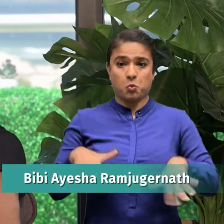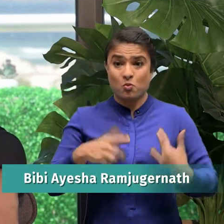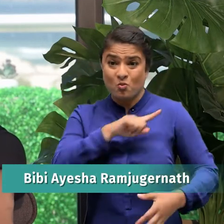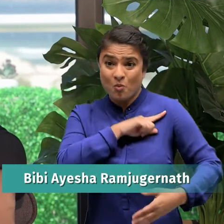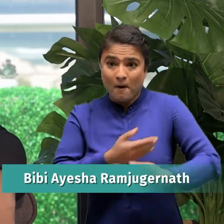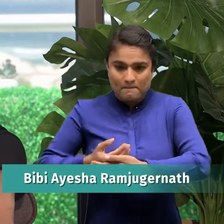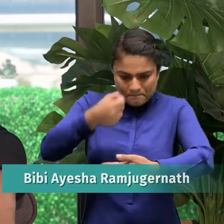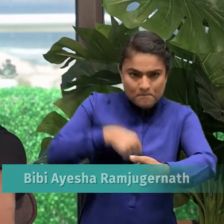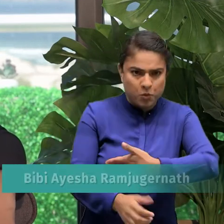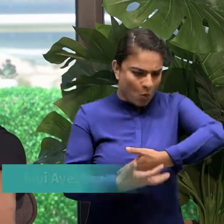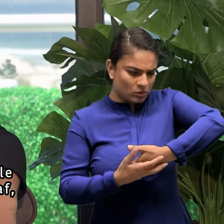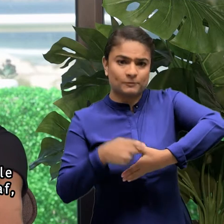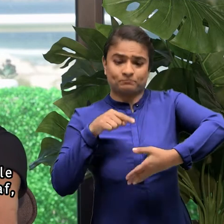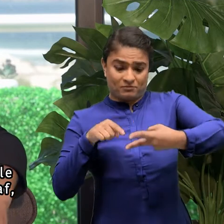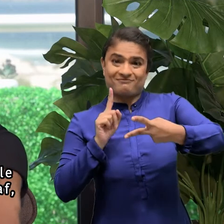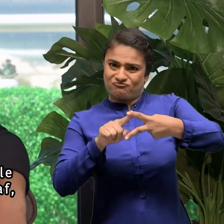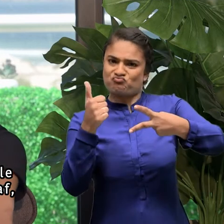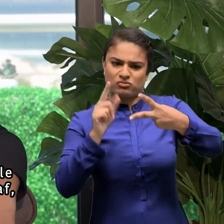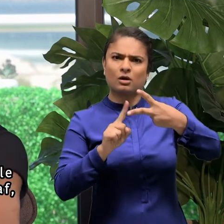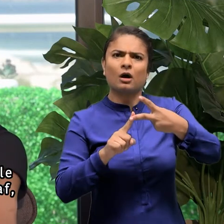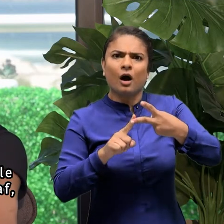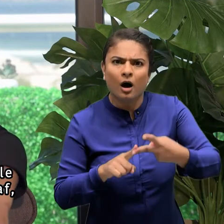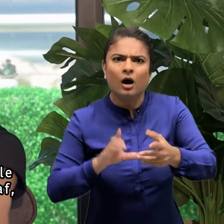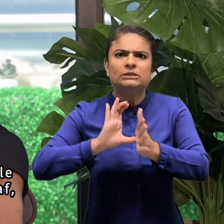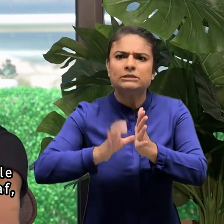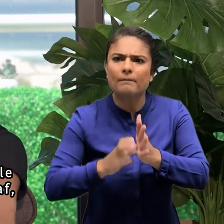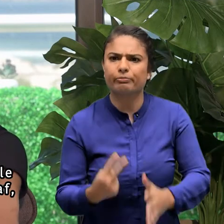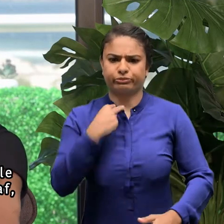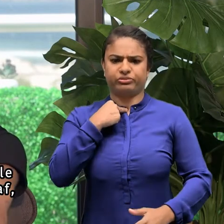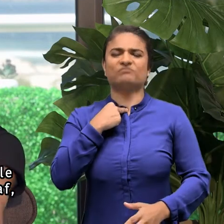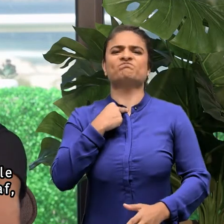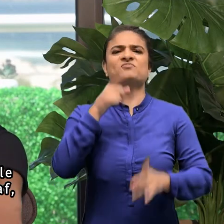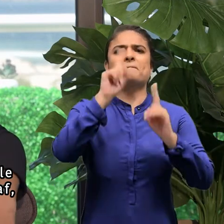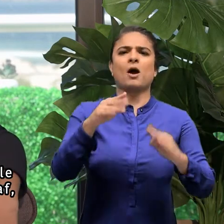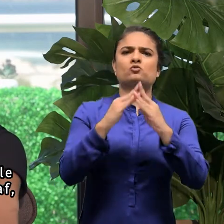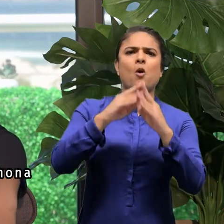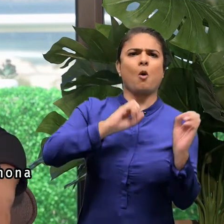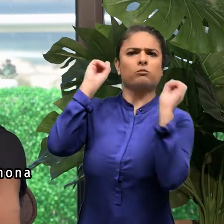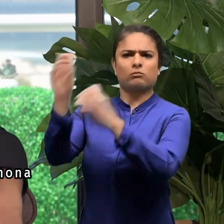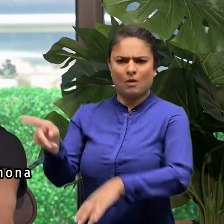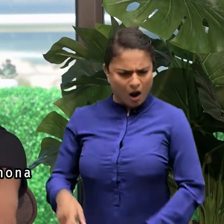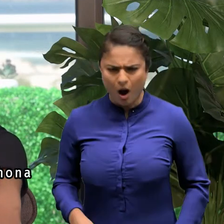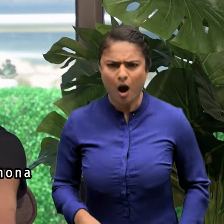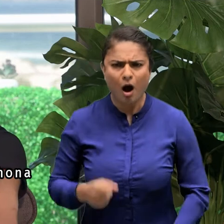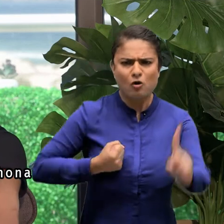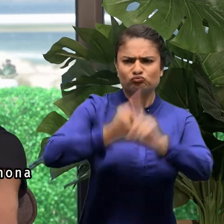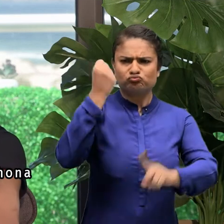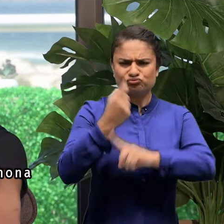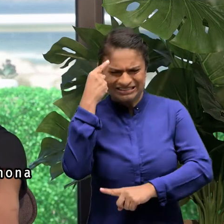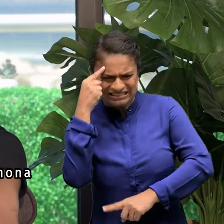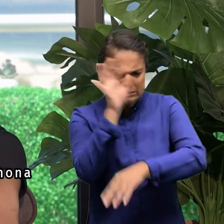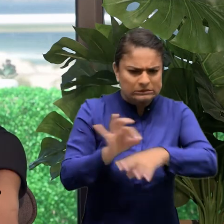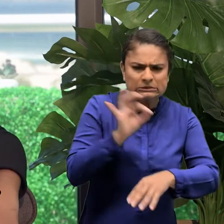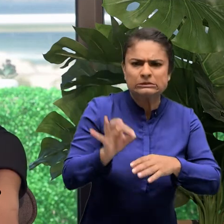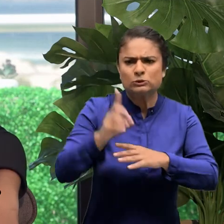of her second daughter, Shelley. Born with cerebral palsy, unable to speak and almost totally deaf, doctors and therapists